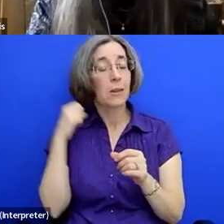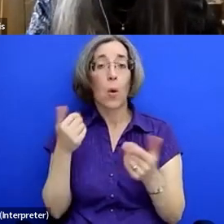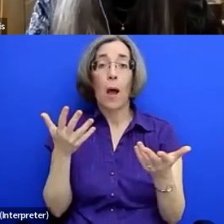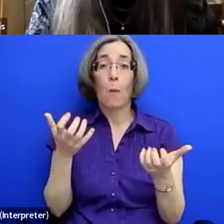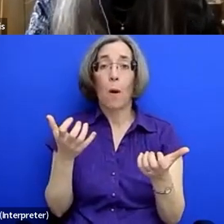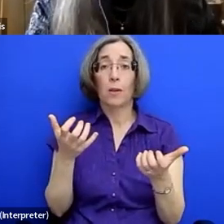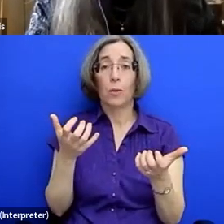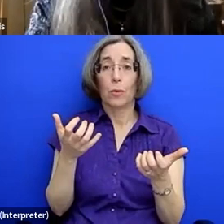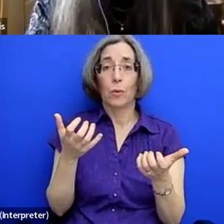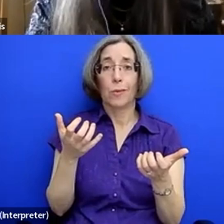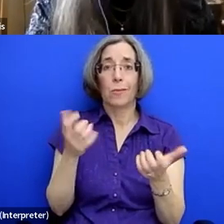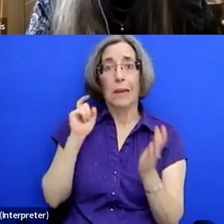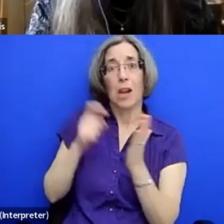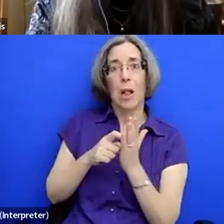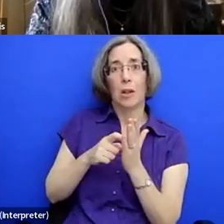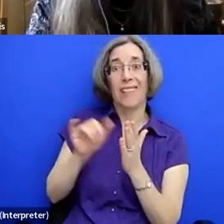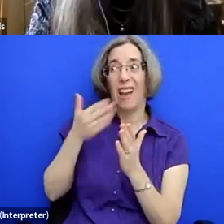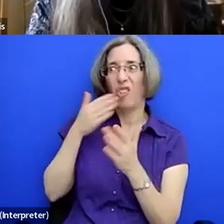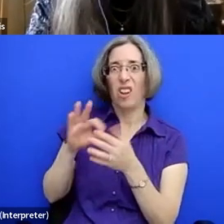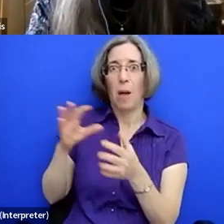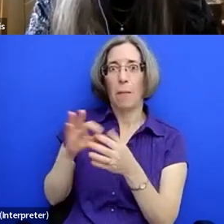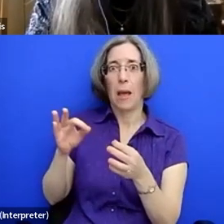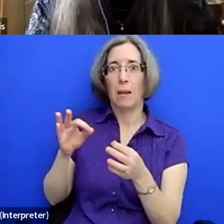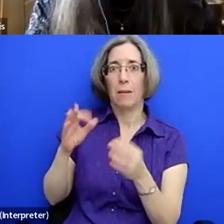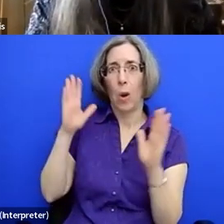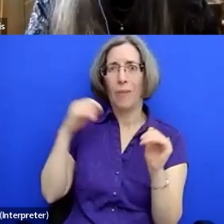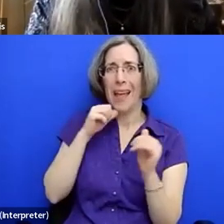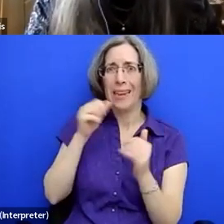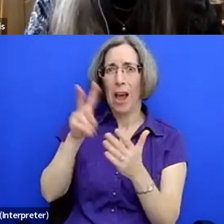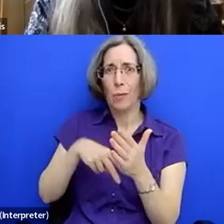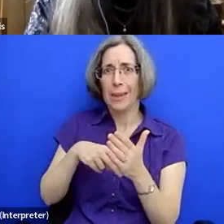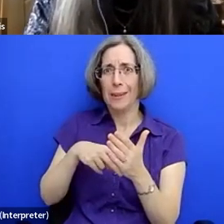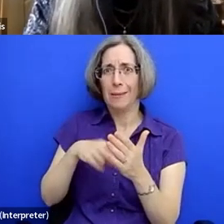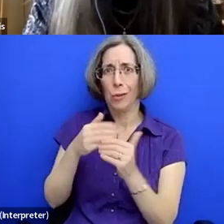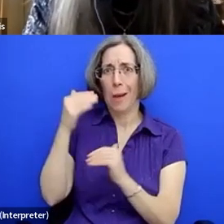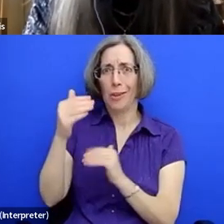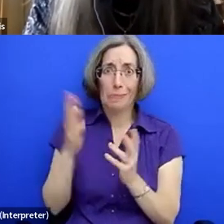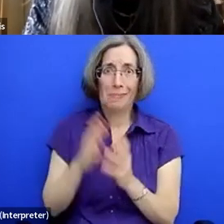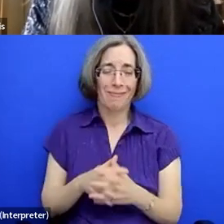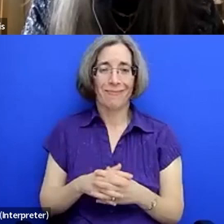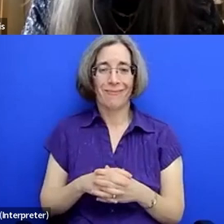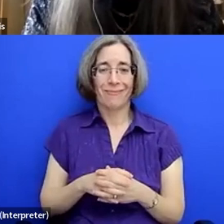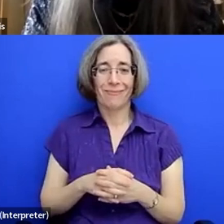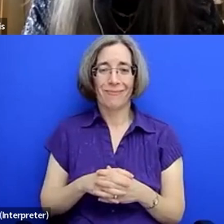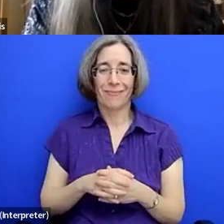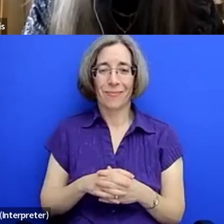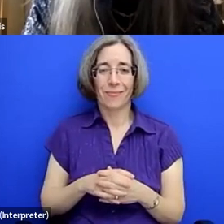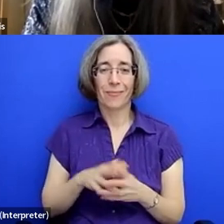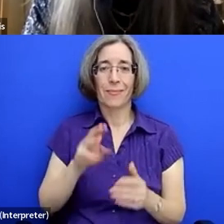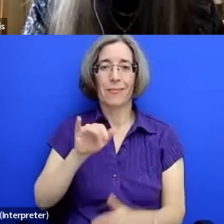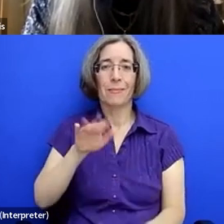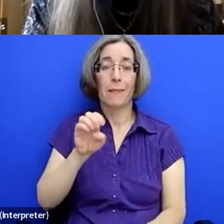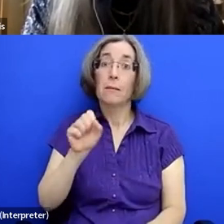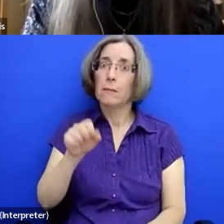good comment, and hopefully I didn't read out too much, but yeah, absolutely. And I think that's really important. And I think that